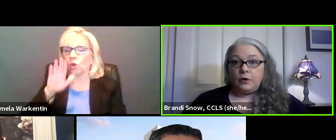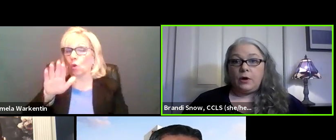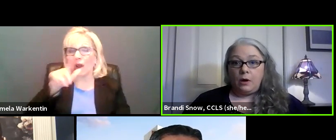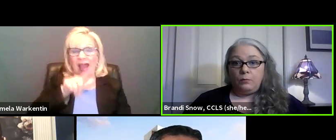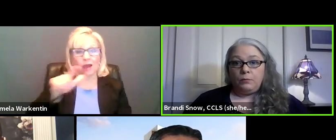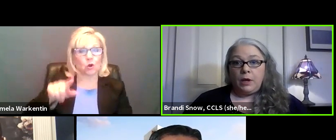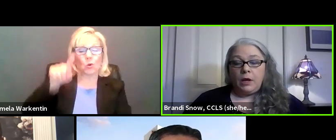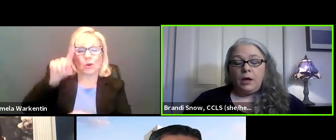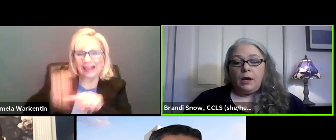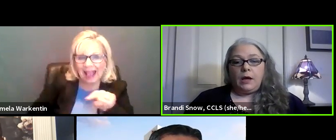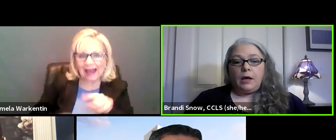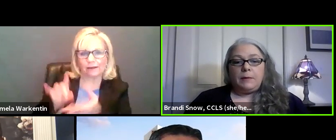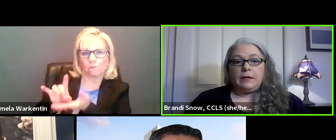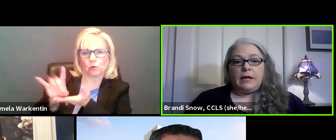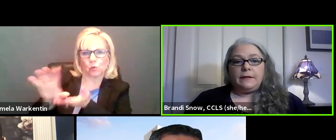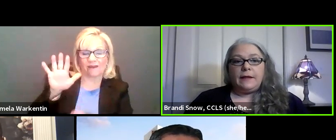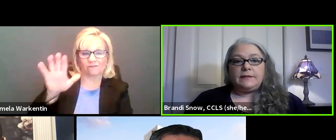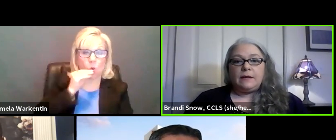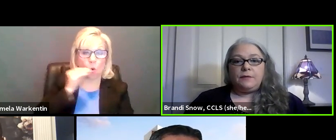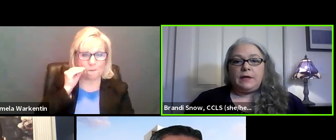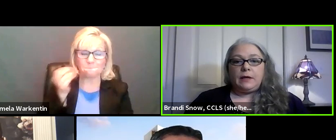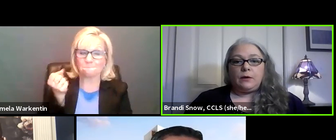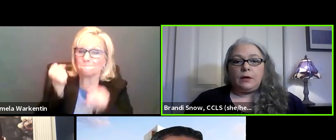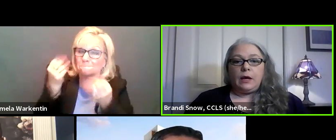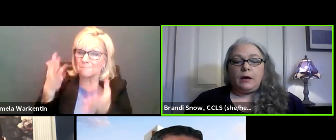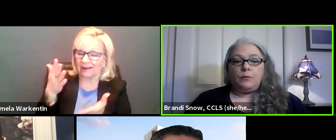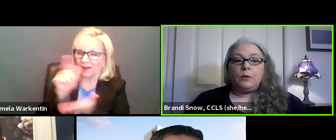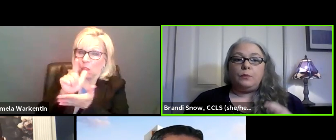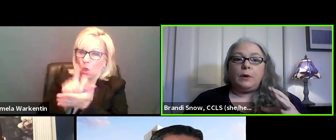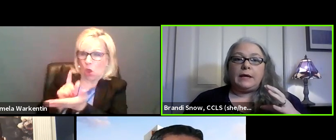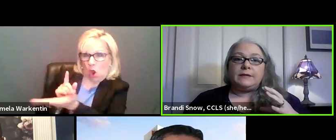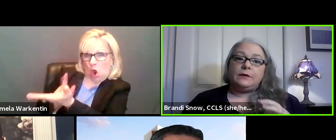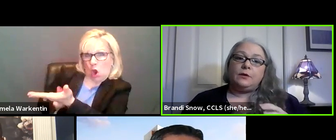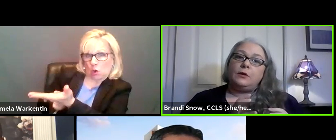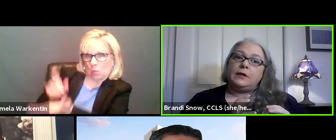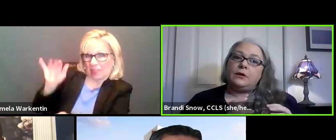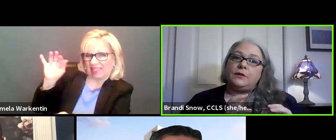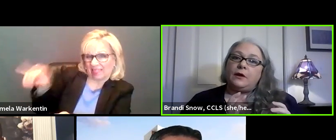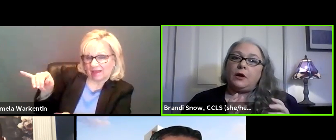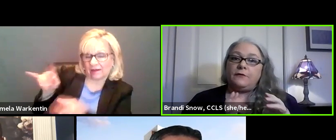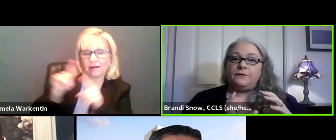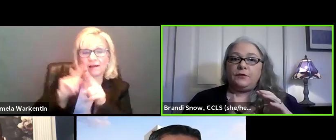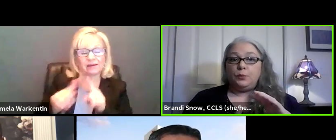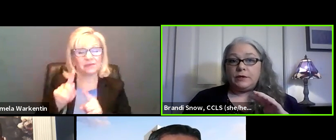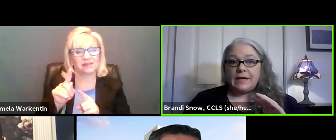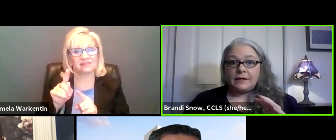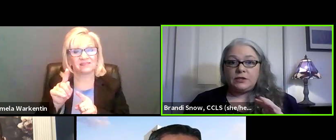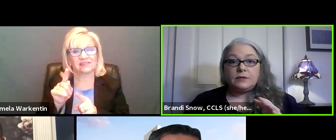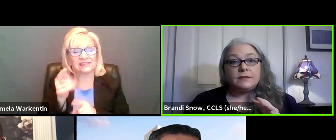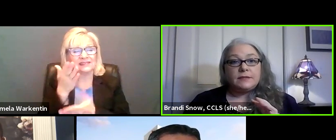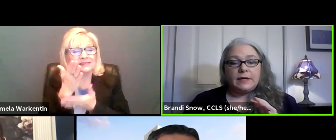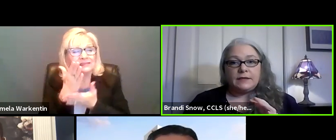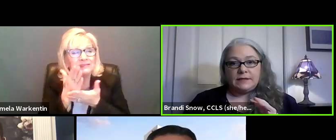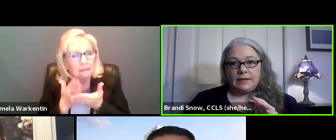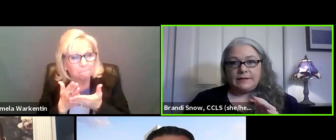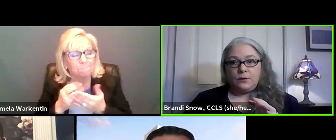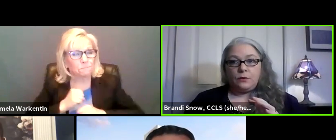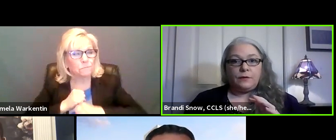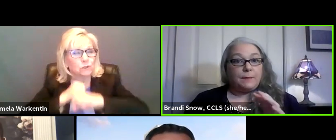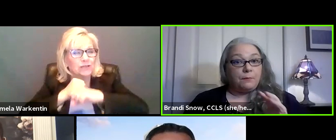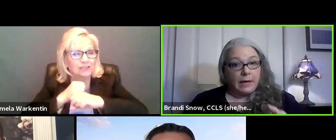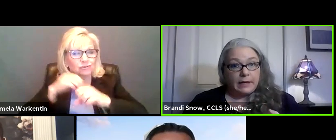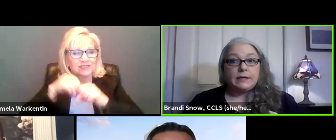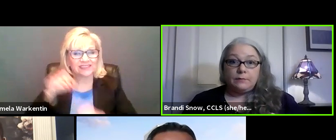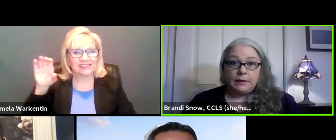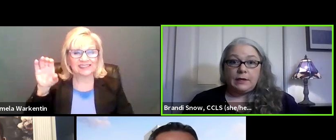you out of your home. And that's something where I said earlier that there are a few protections in the CDC